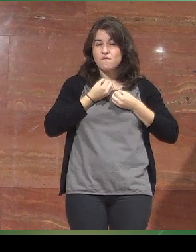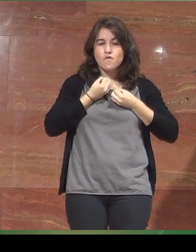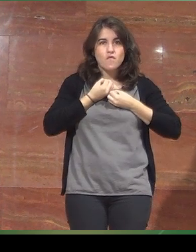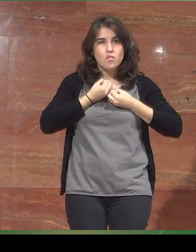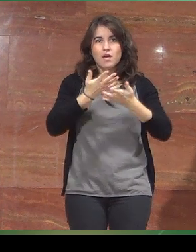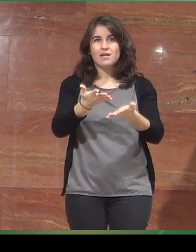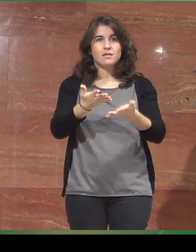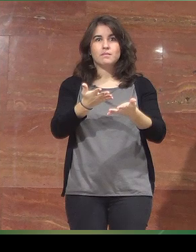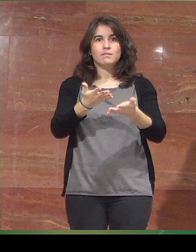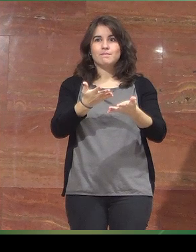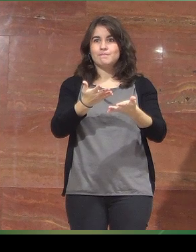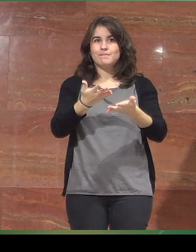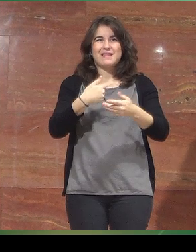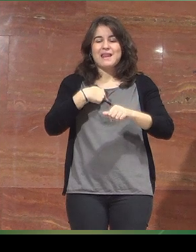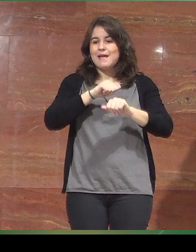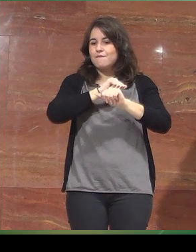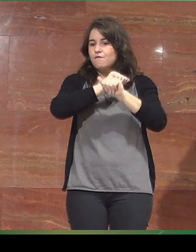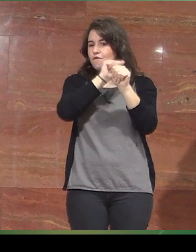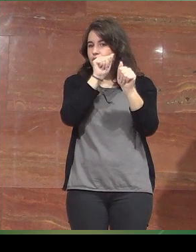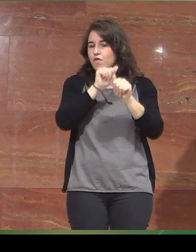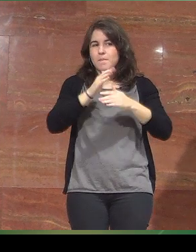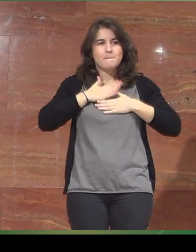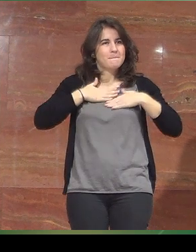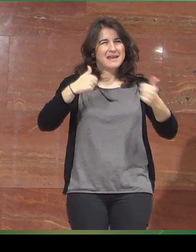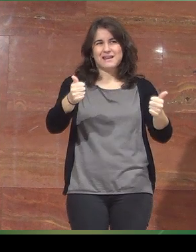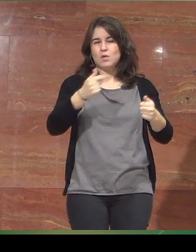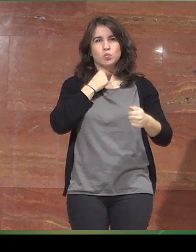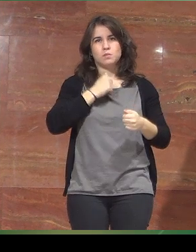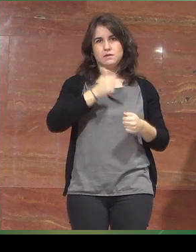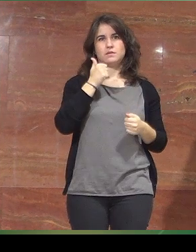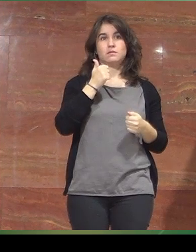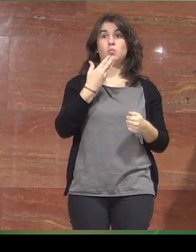And a lot of people, most people are using digital mobile phones,